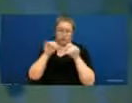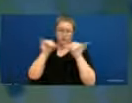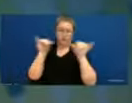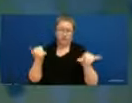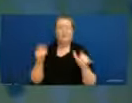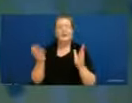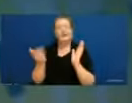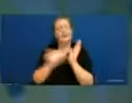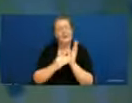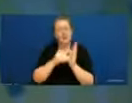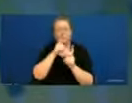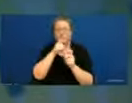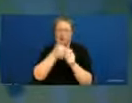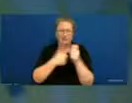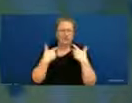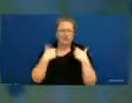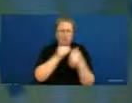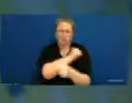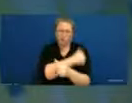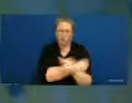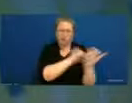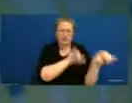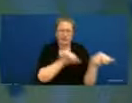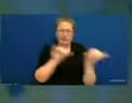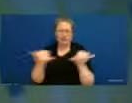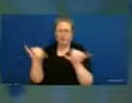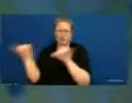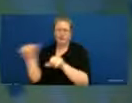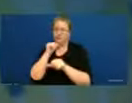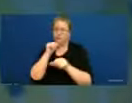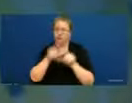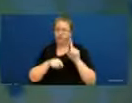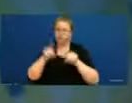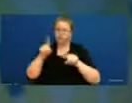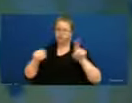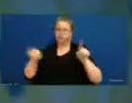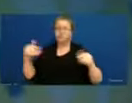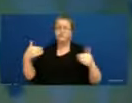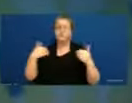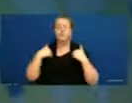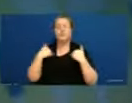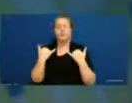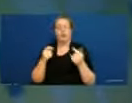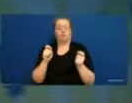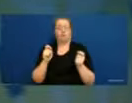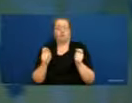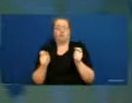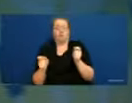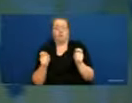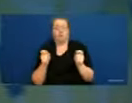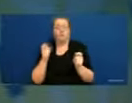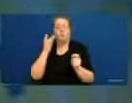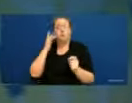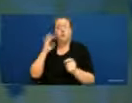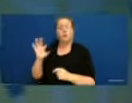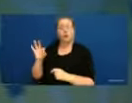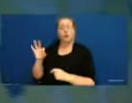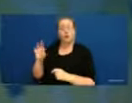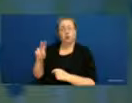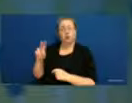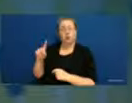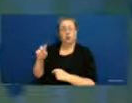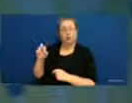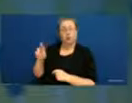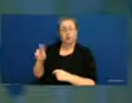differs by health authority. Again, we are obviously making more adjustments, in particular right now because of demand